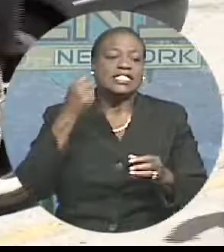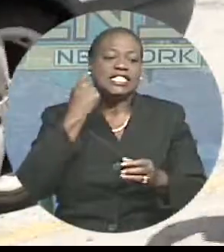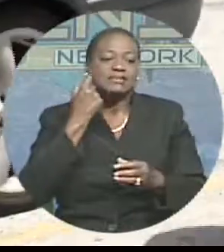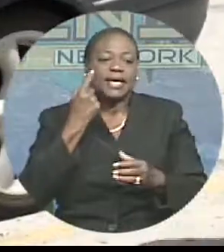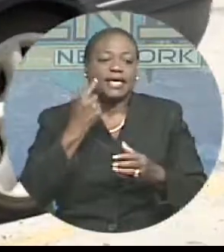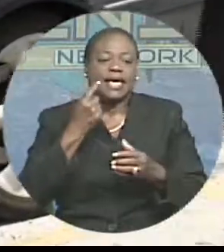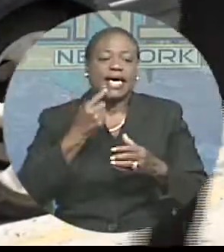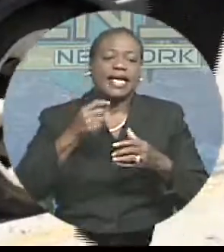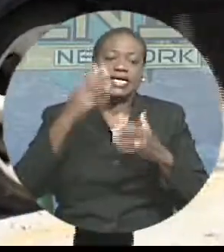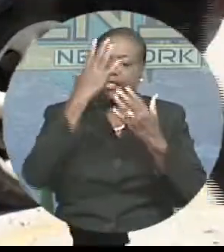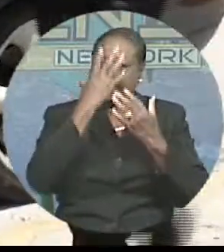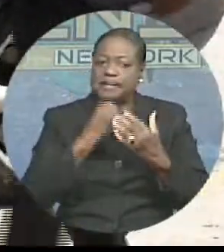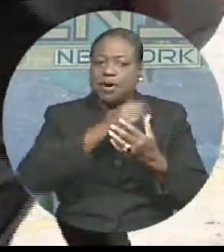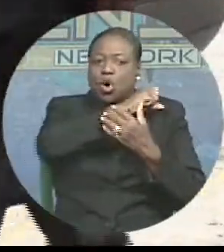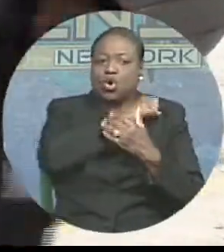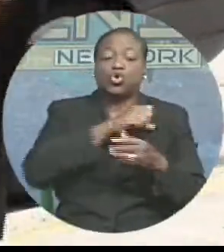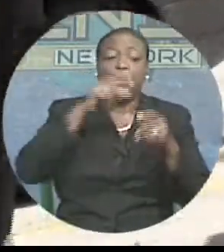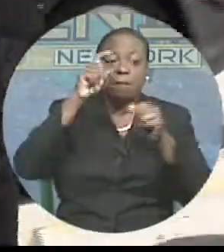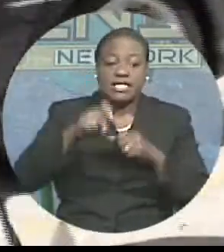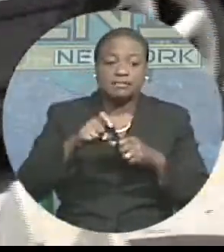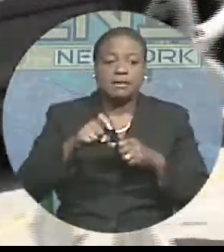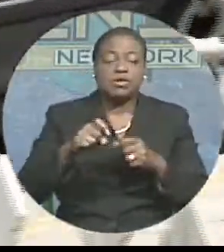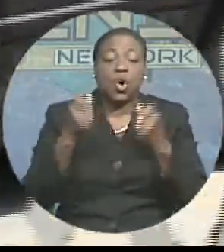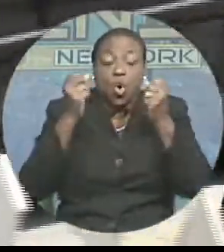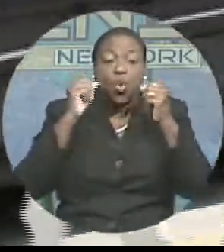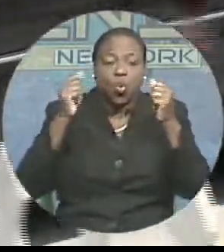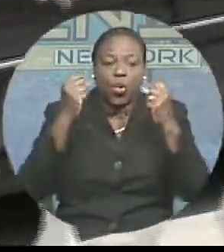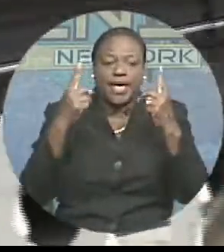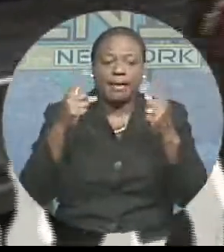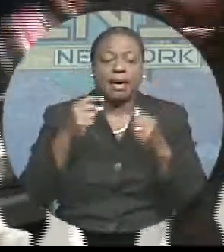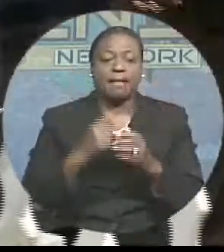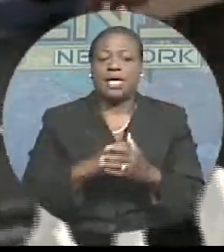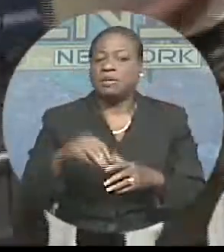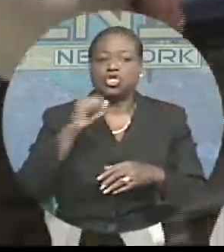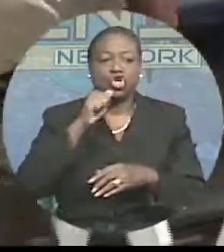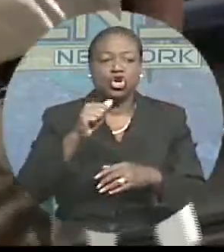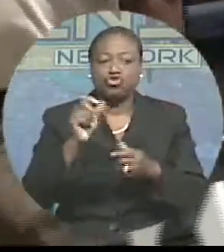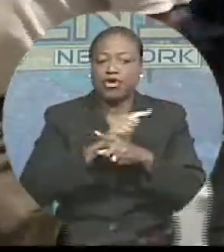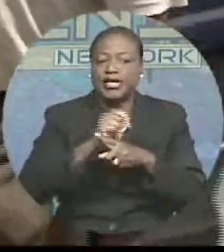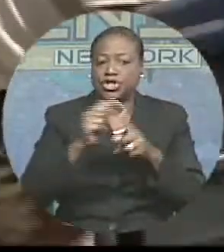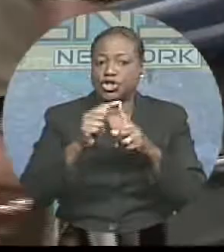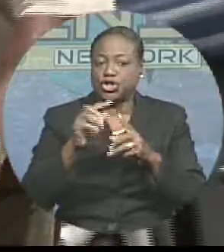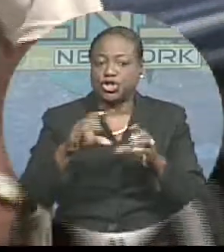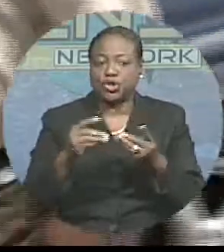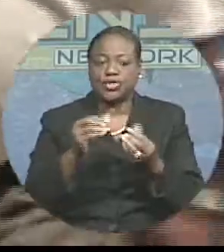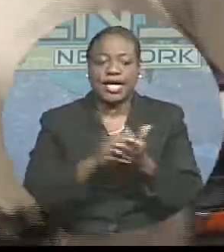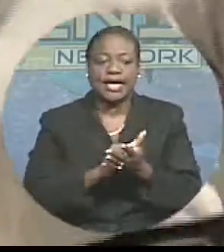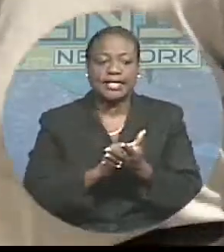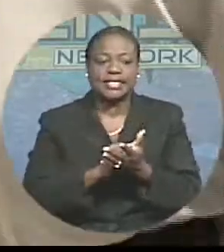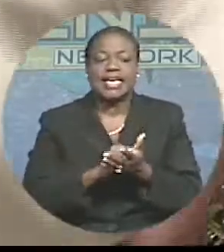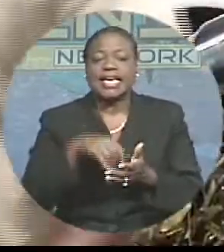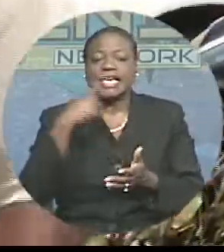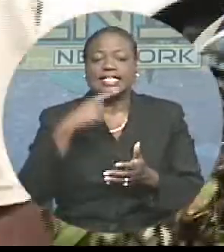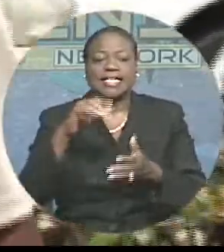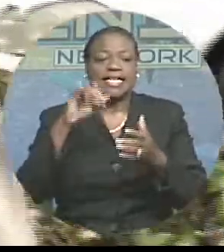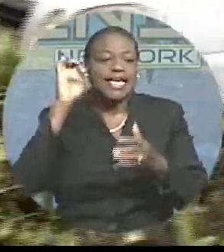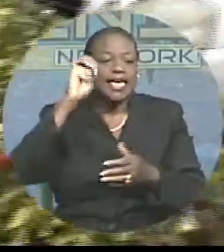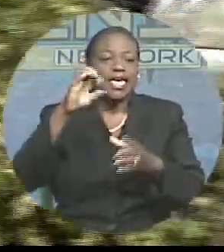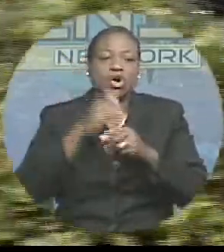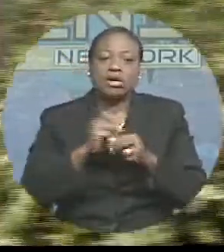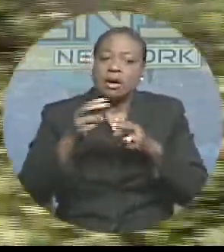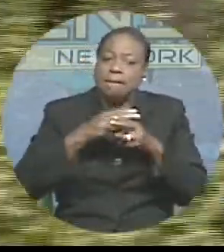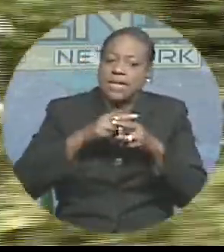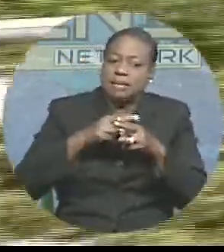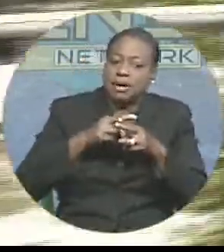be able to resuscitate him. However, Roach said he was not trained to do that. He also indicated that he had received minimum training